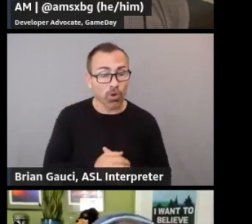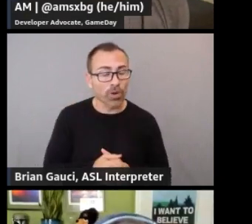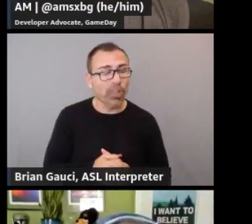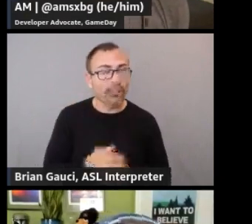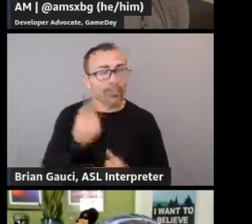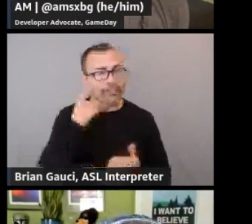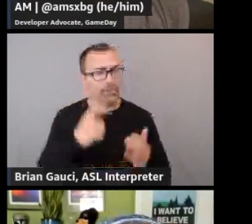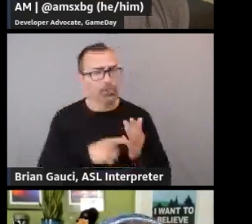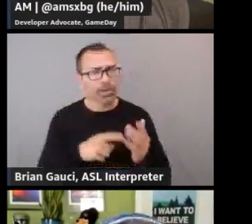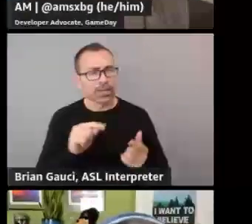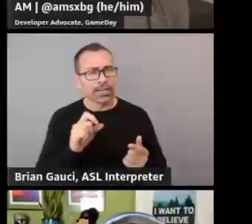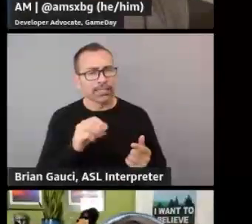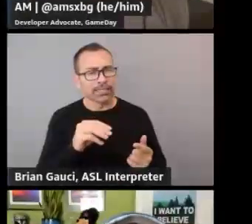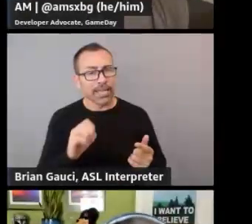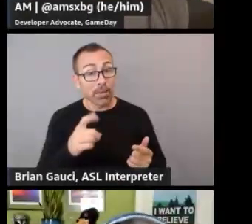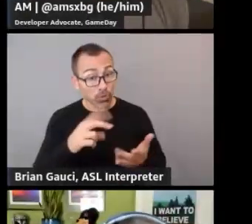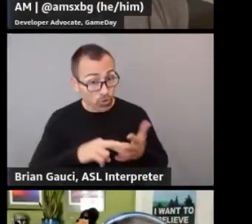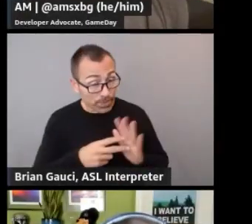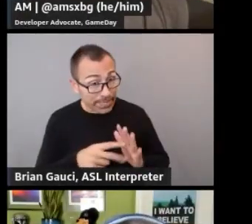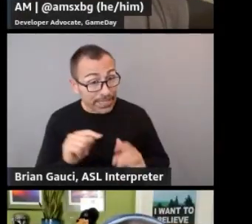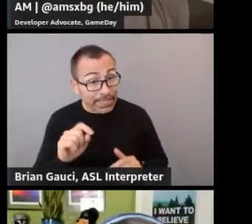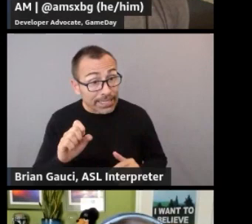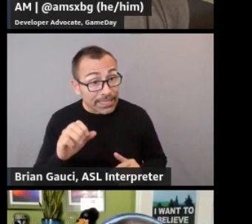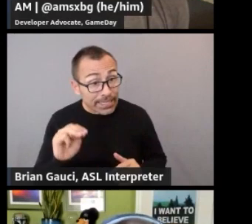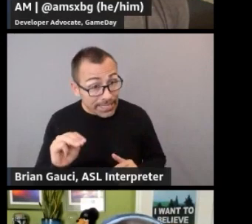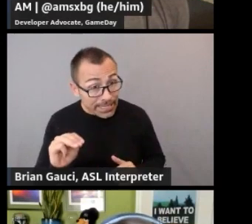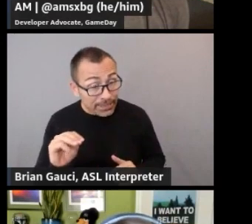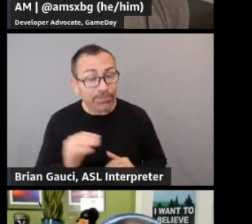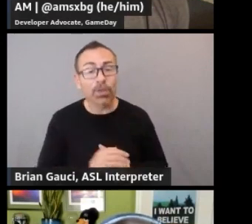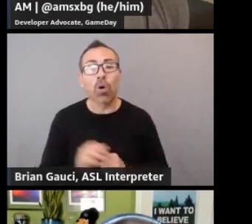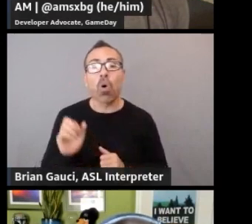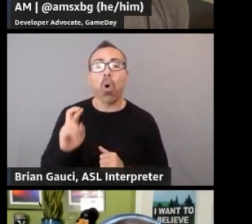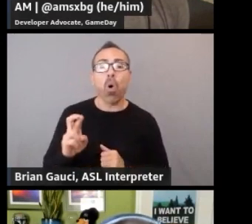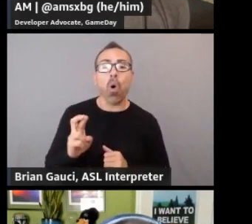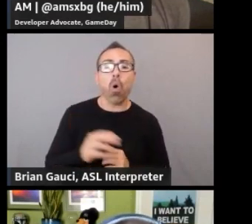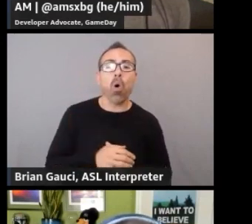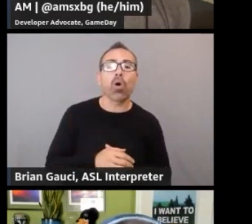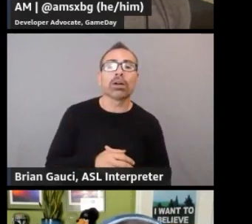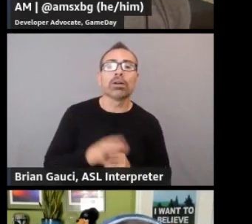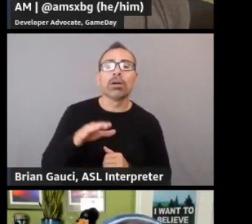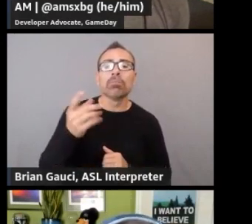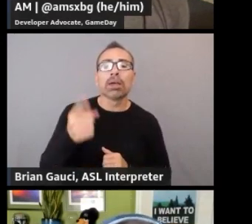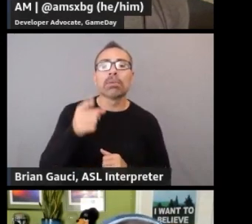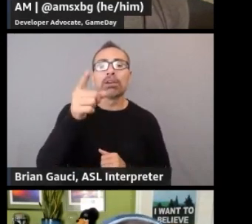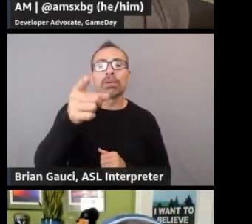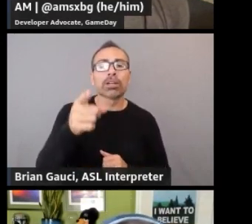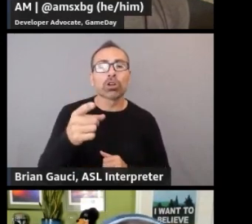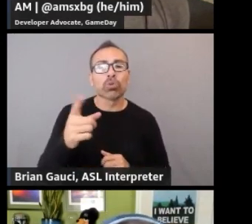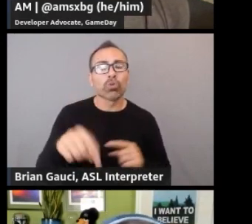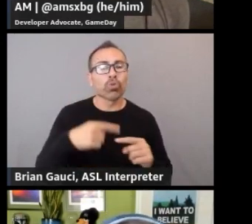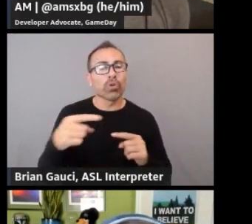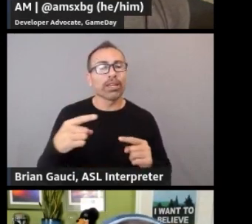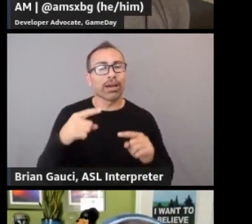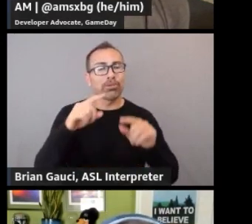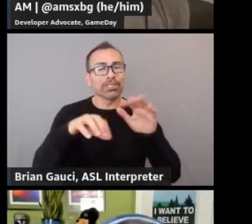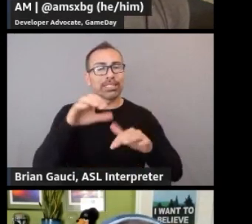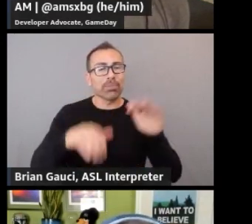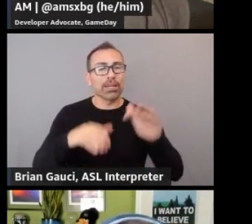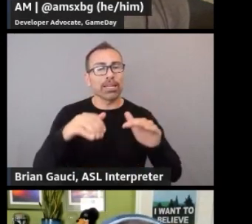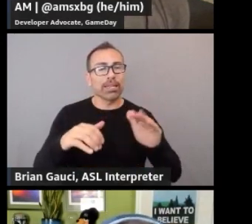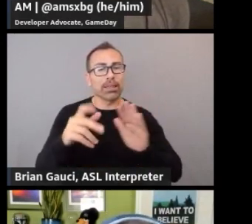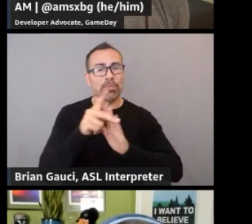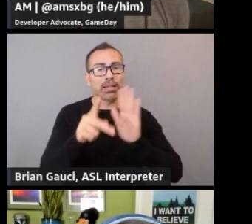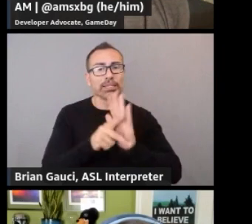did you mean team? Or, let me fix that. Suppose when I was typing in this policy, I